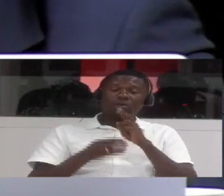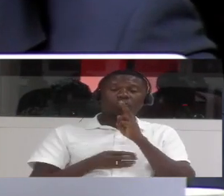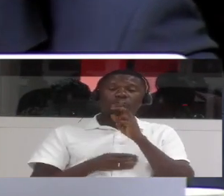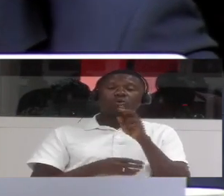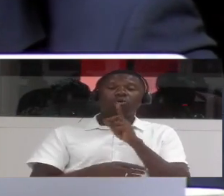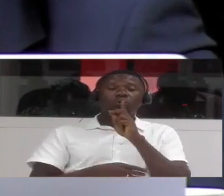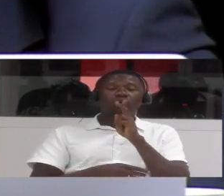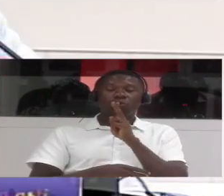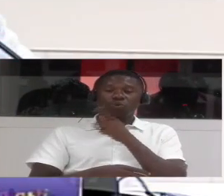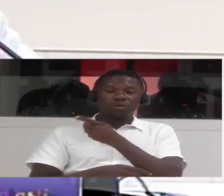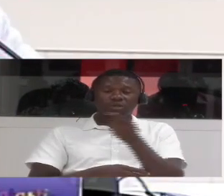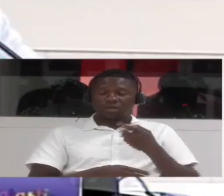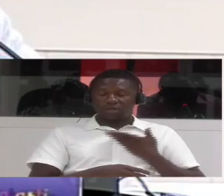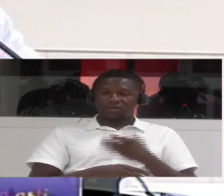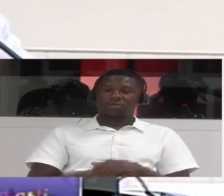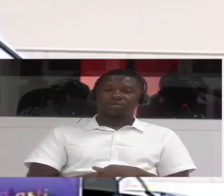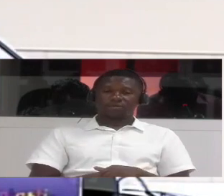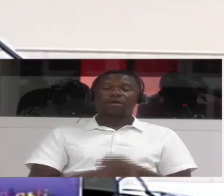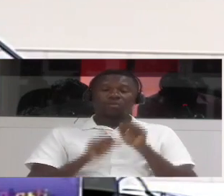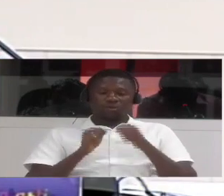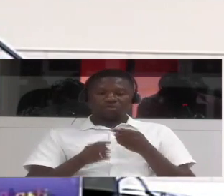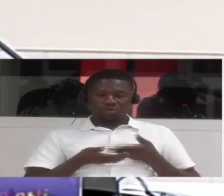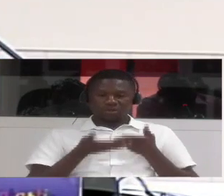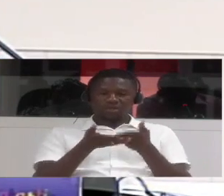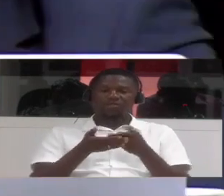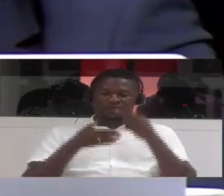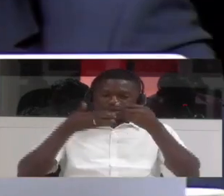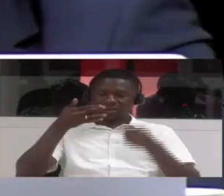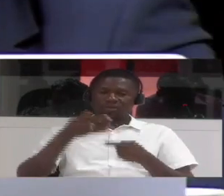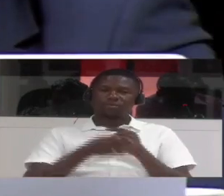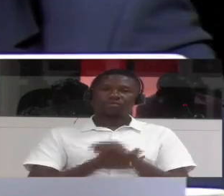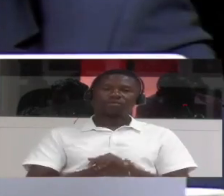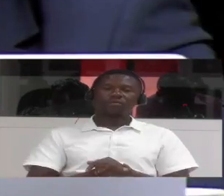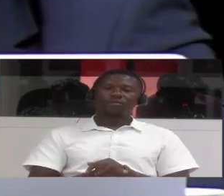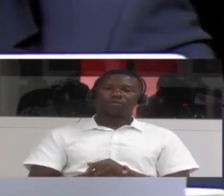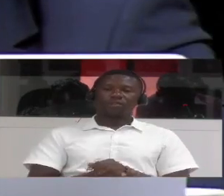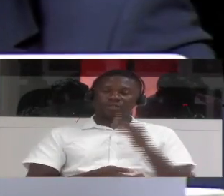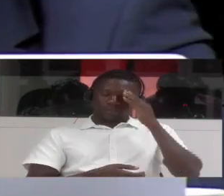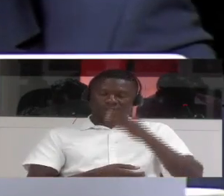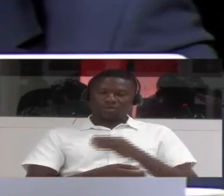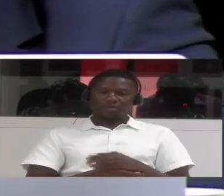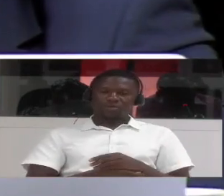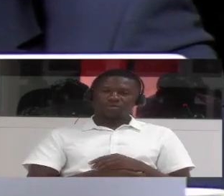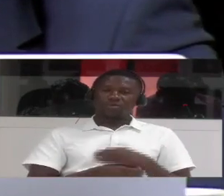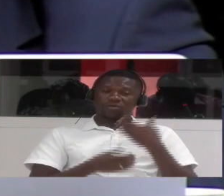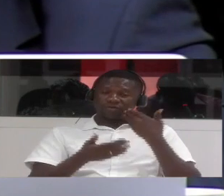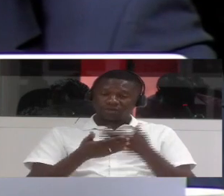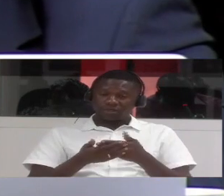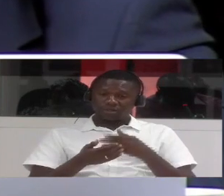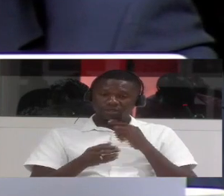are. I certainly will provide the list. Thank you. And then to wrap it up, let's talk about